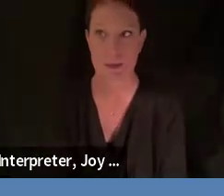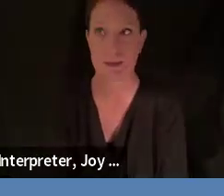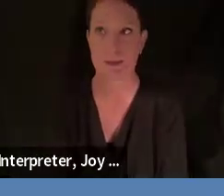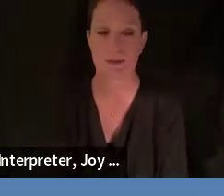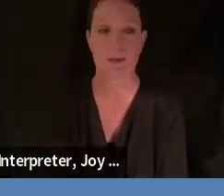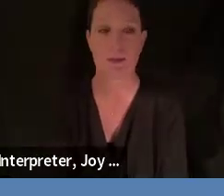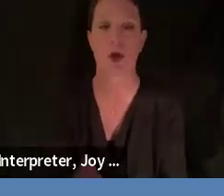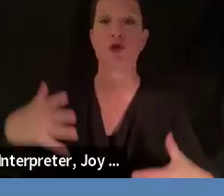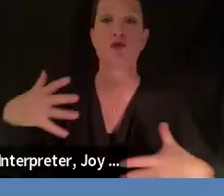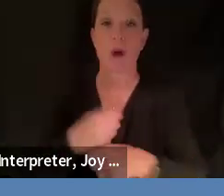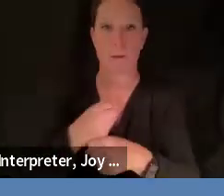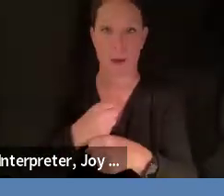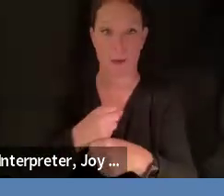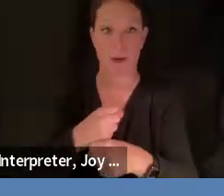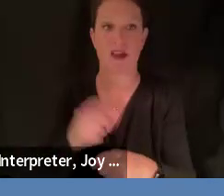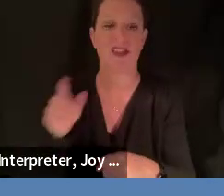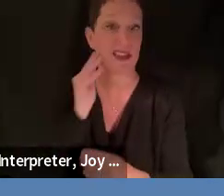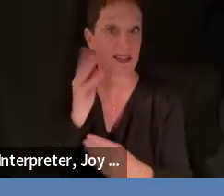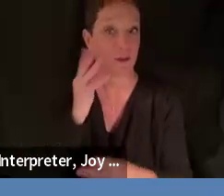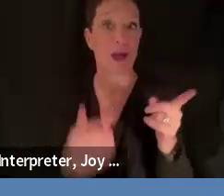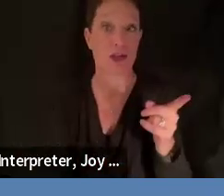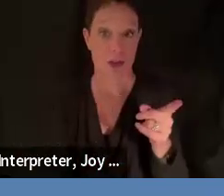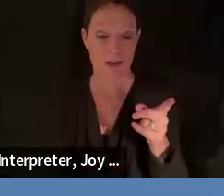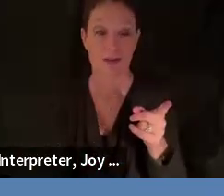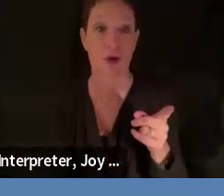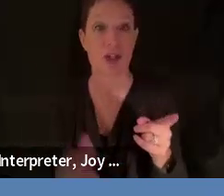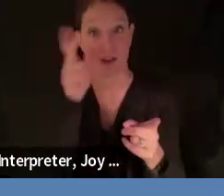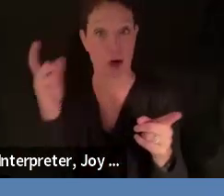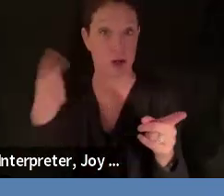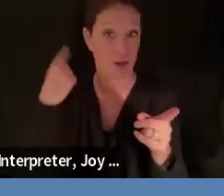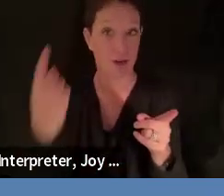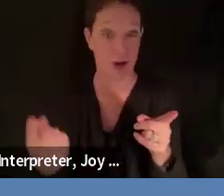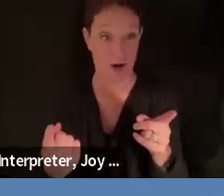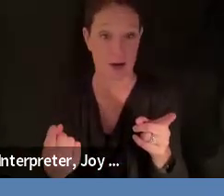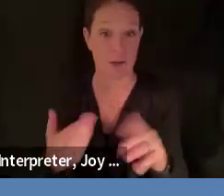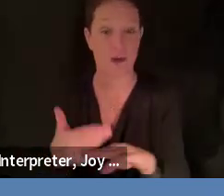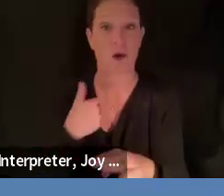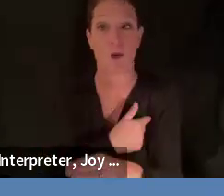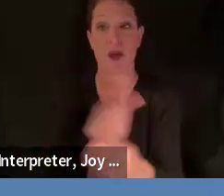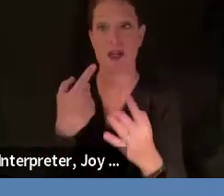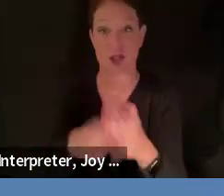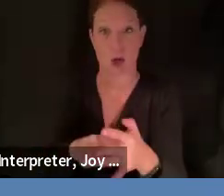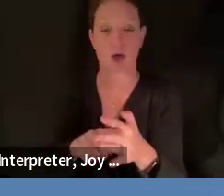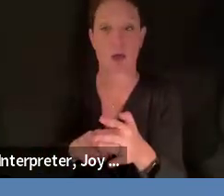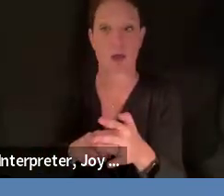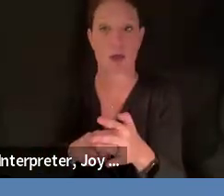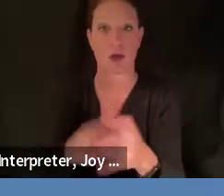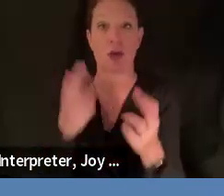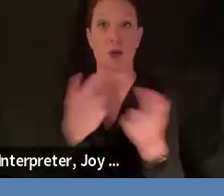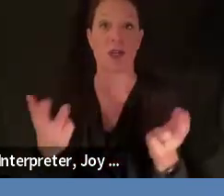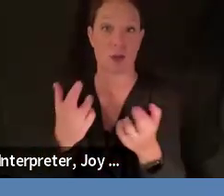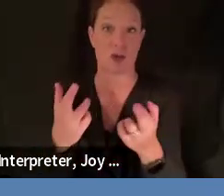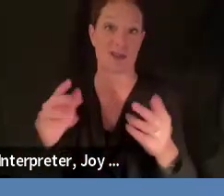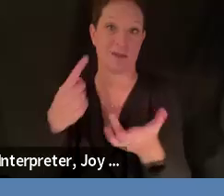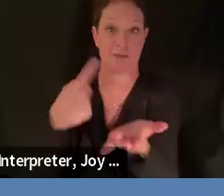So, just to wrap up all of this information that you have heard so far before we go into resource